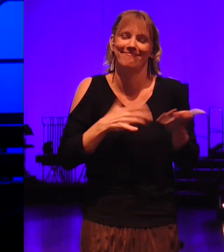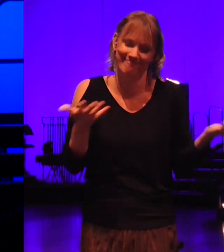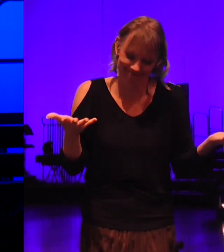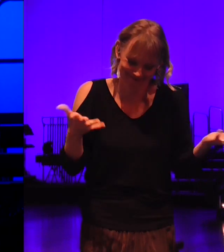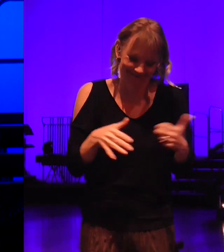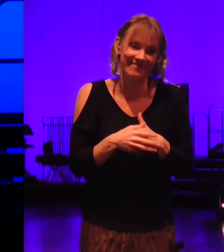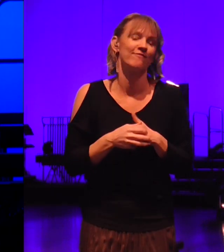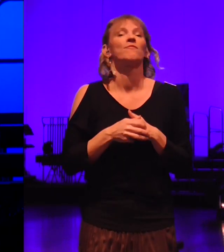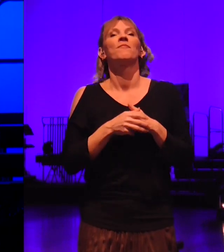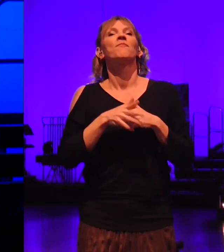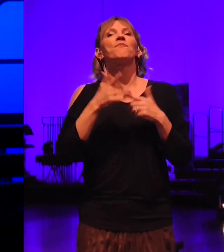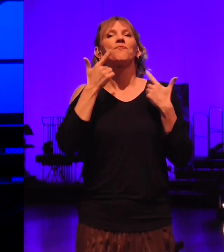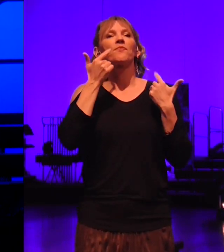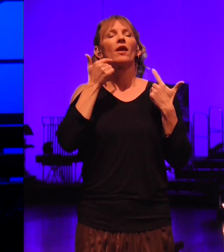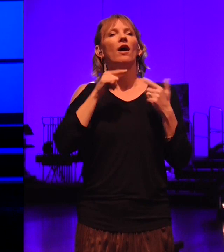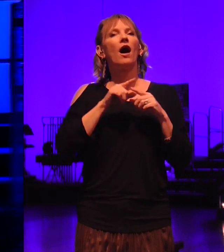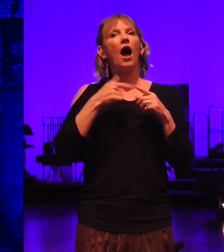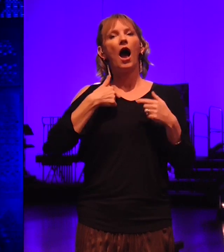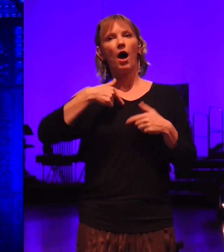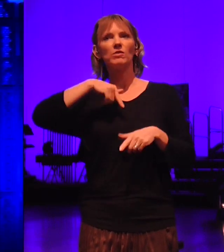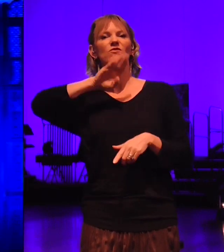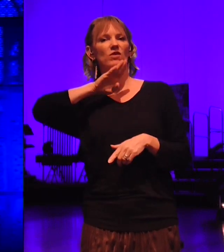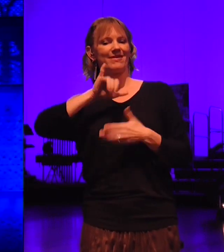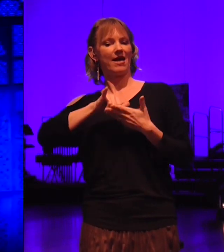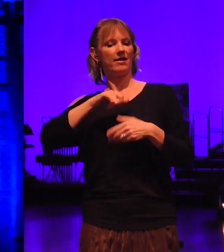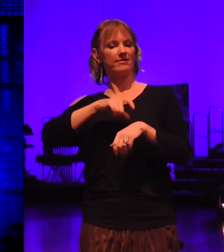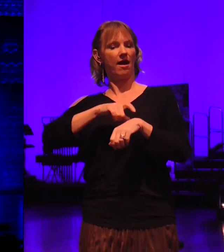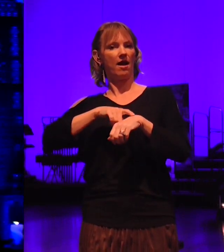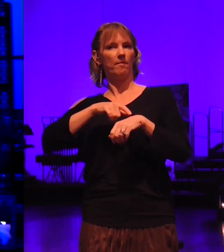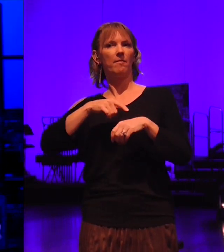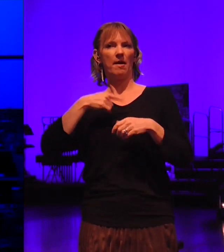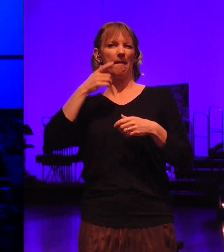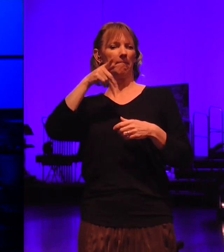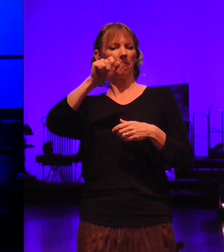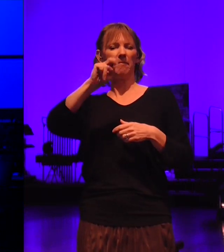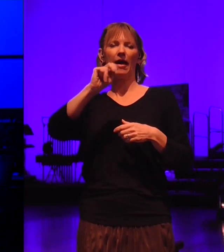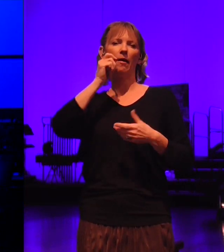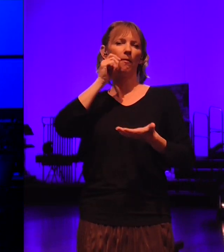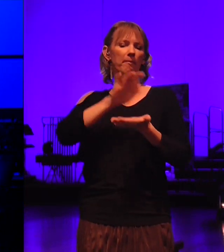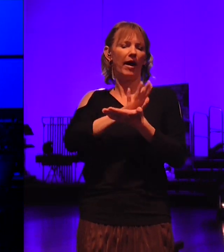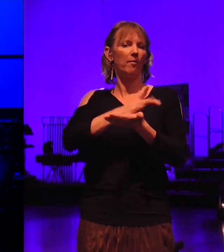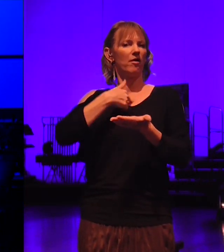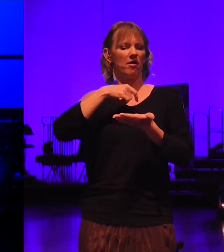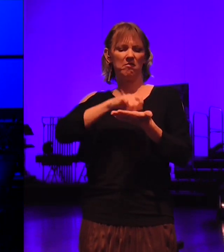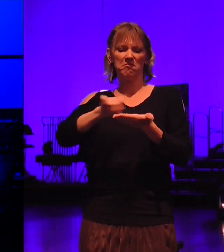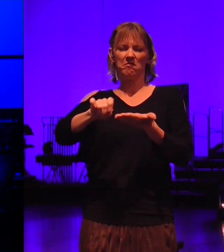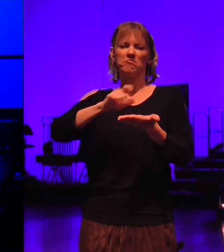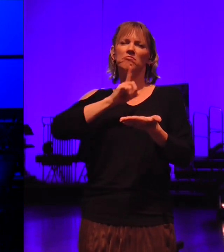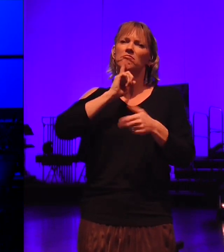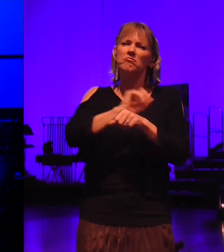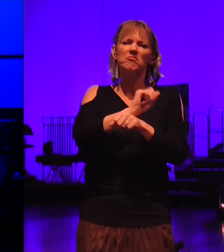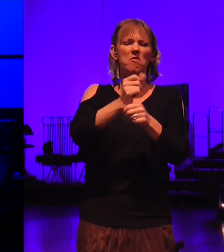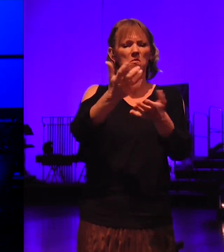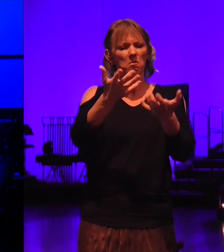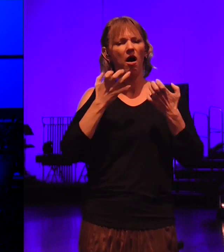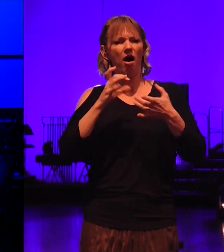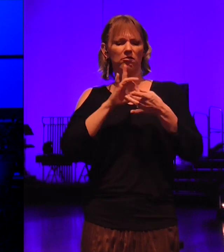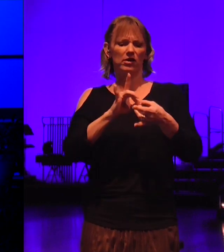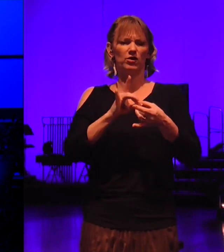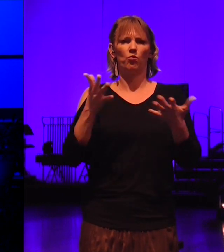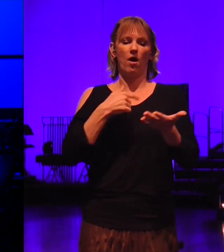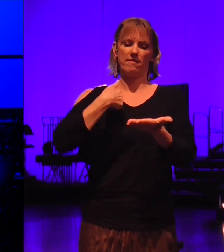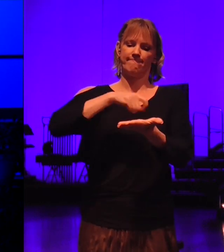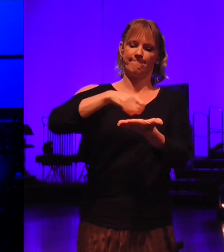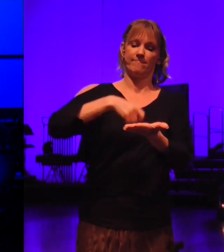And so I'm frustrated, and I take out a pen and paper, and I decide I'm going to really write down what I want in a relationship. And I wrote down three